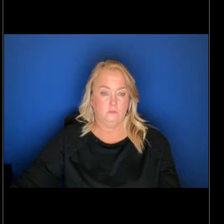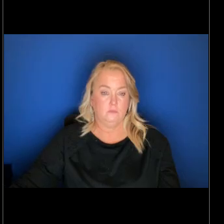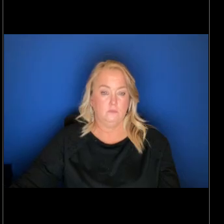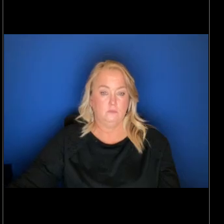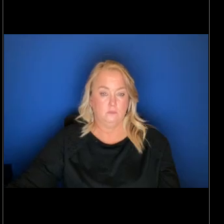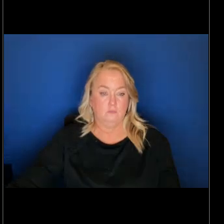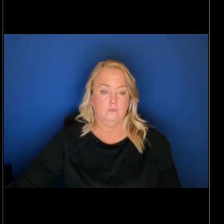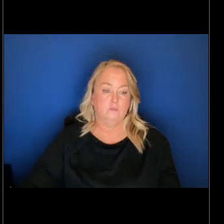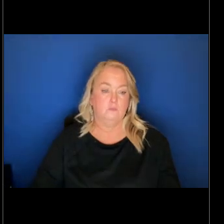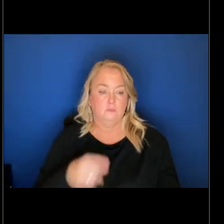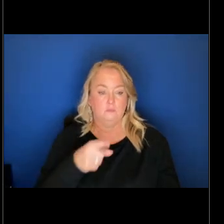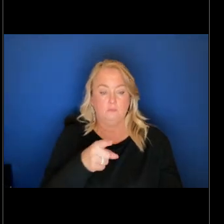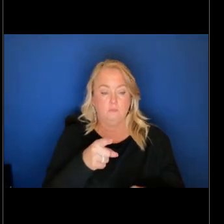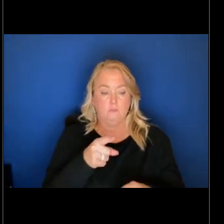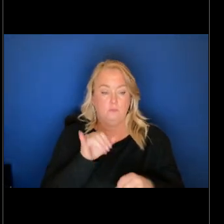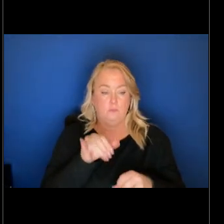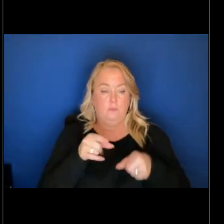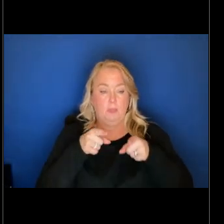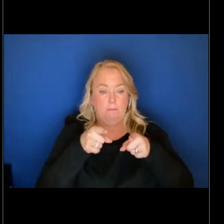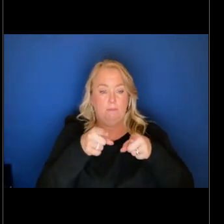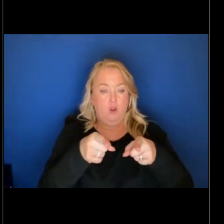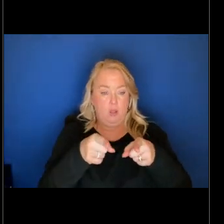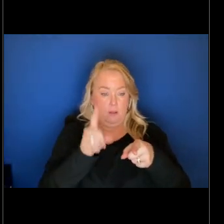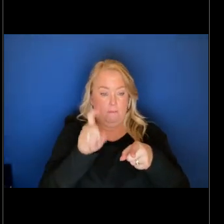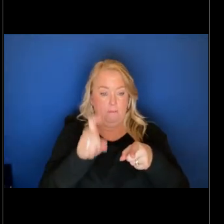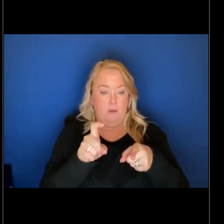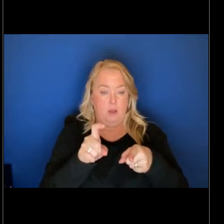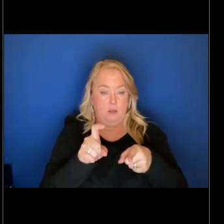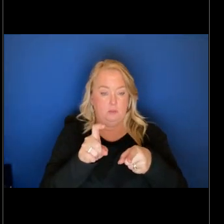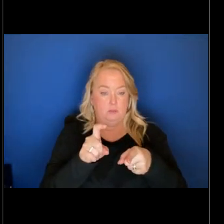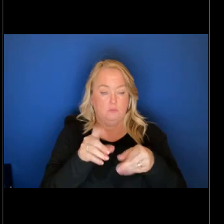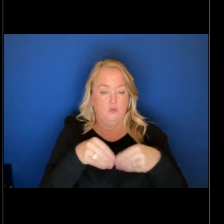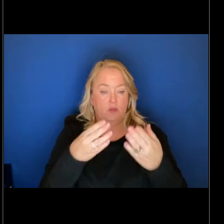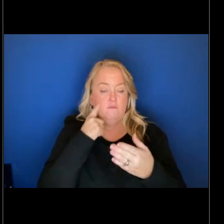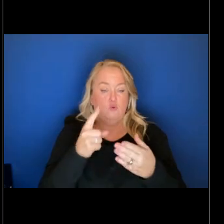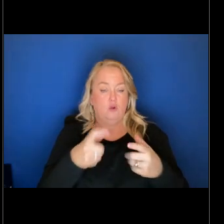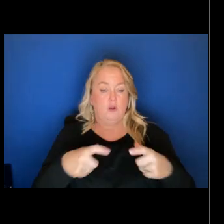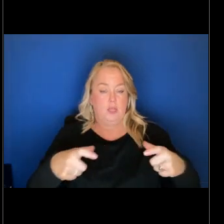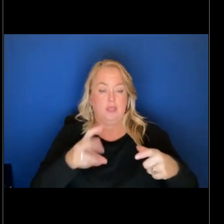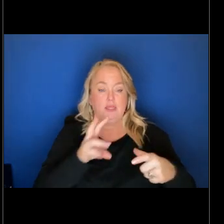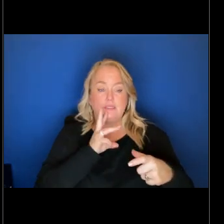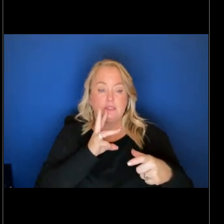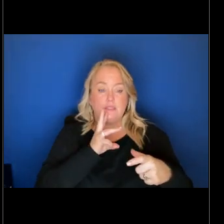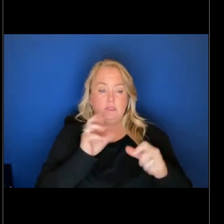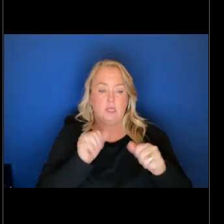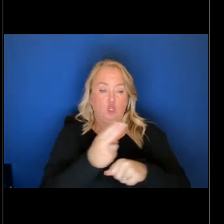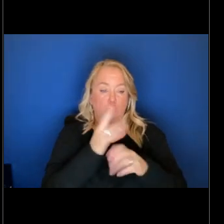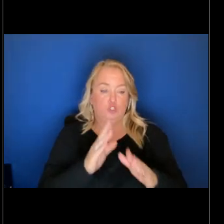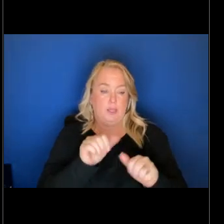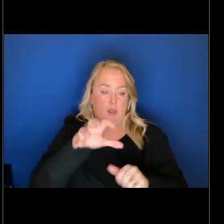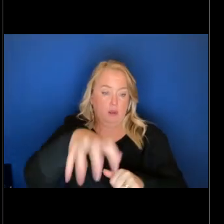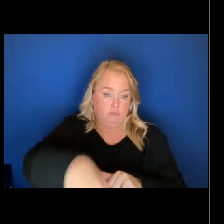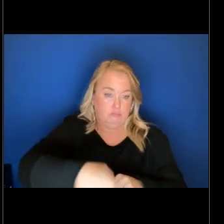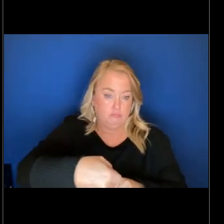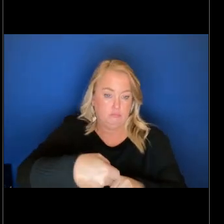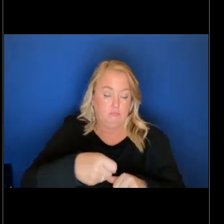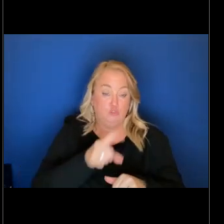a seated user can reach down into the bowl. Is that A, true, or B,